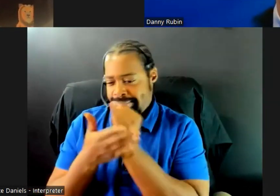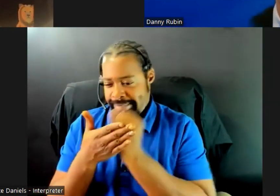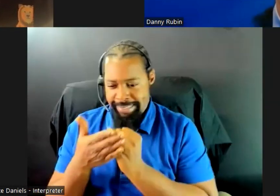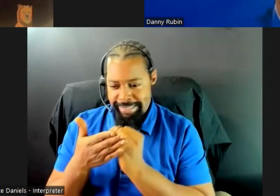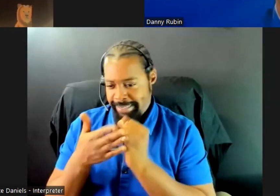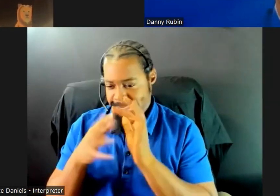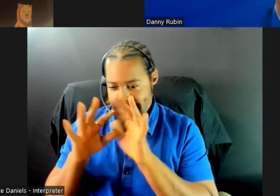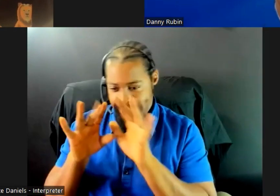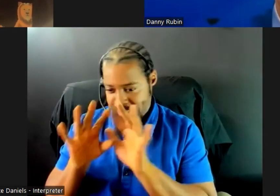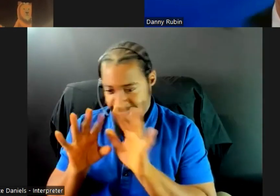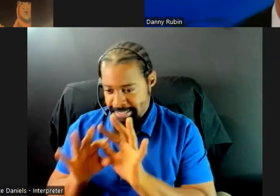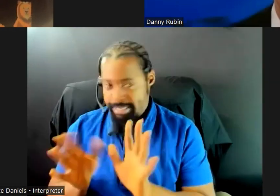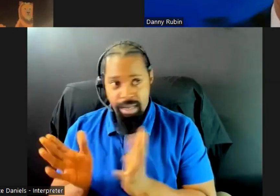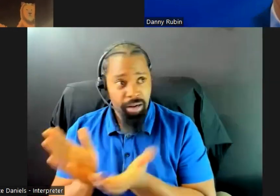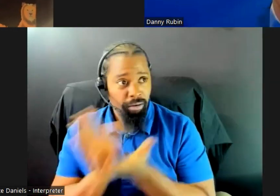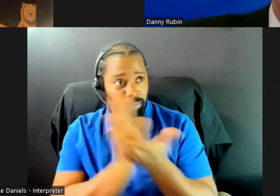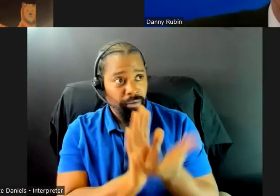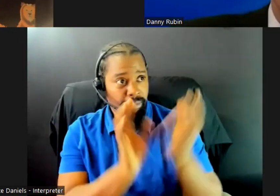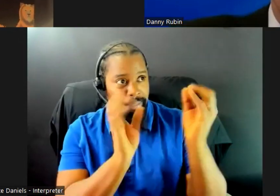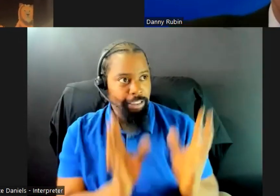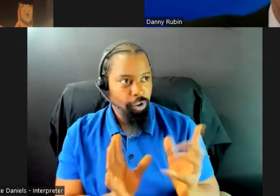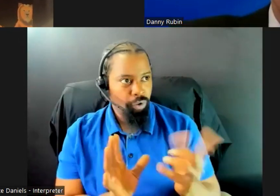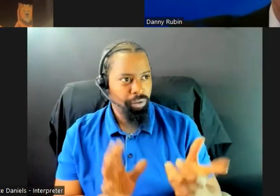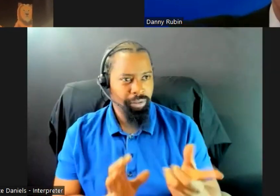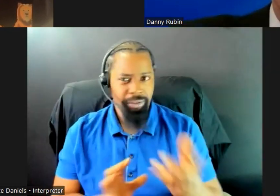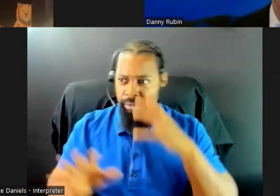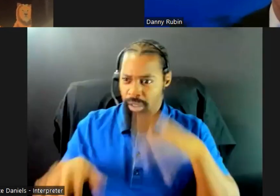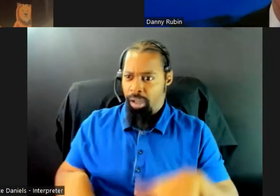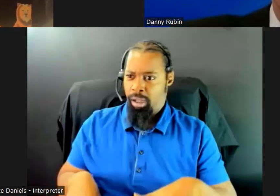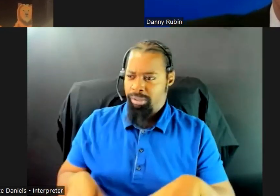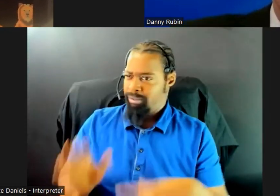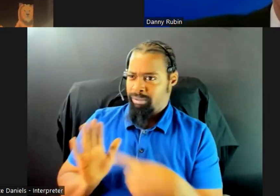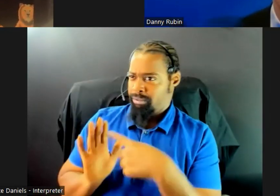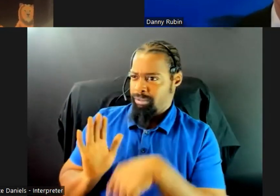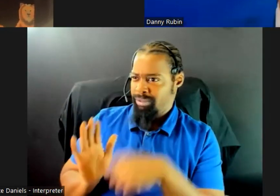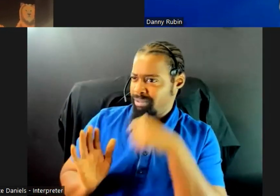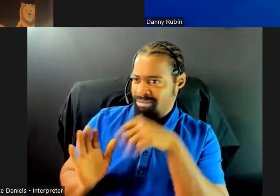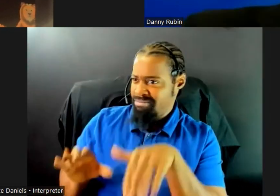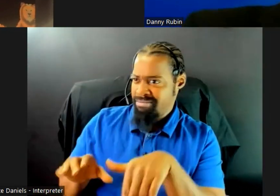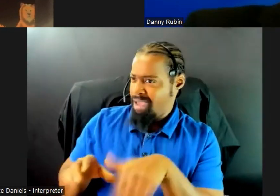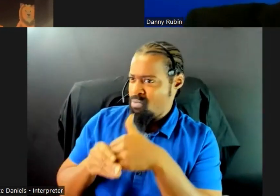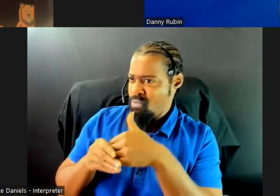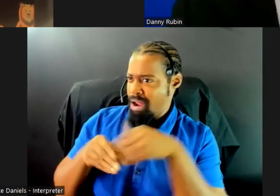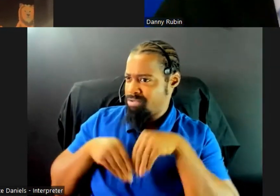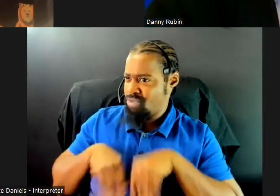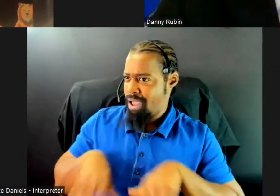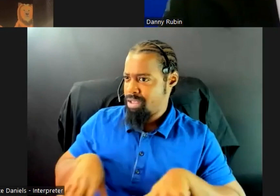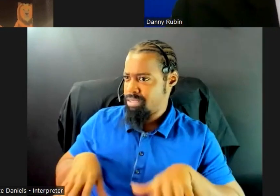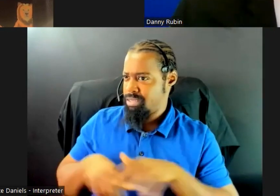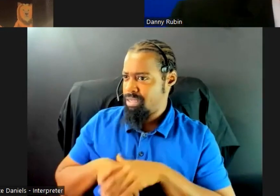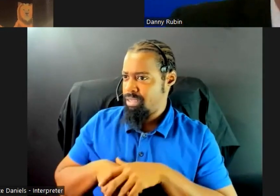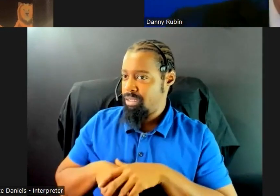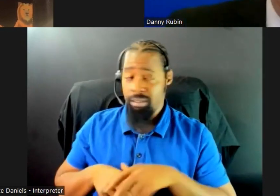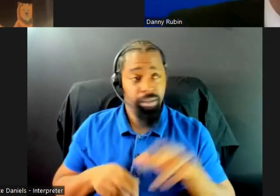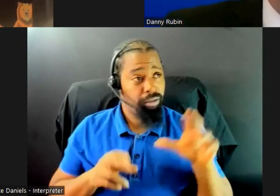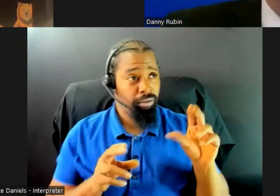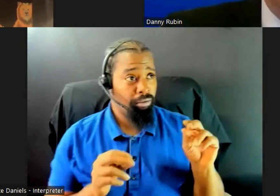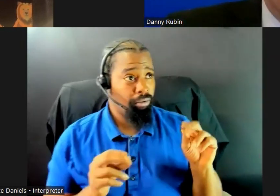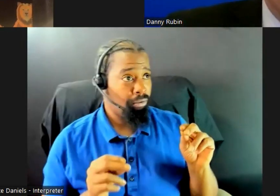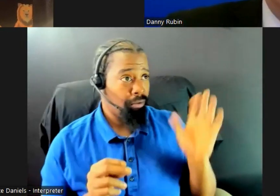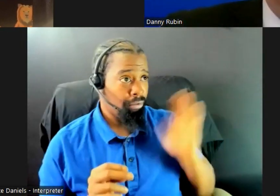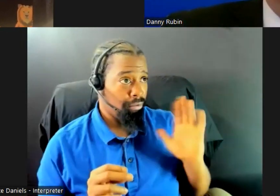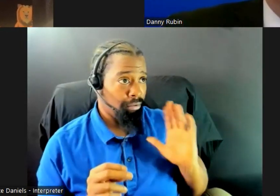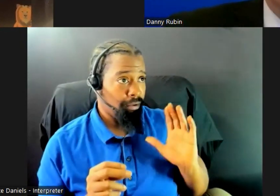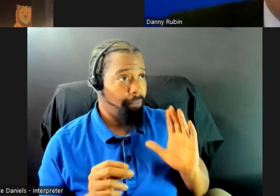he told me that these are not wedding gowns. And I told him, no, these are the new age of wedding gowns,